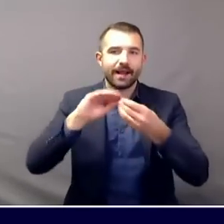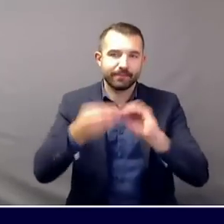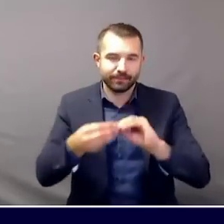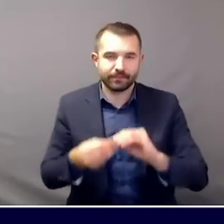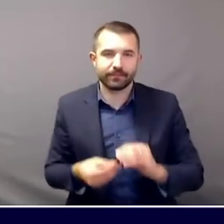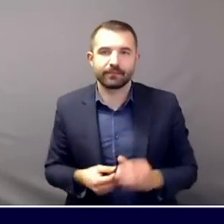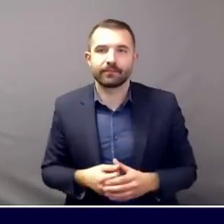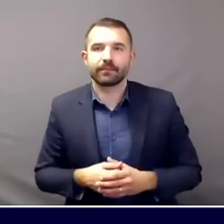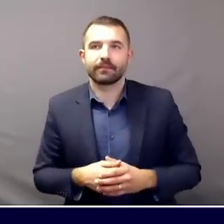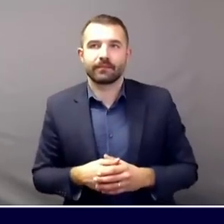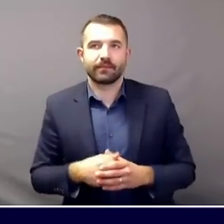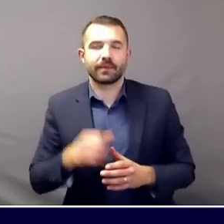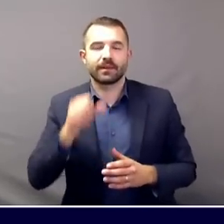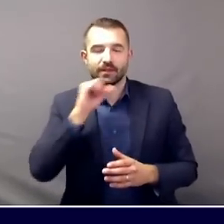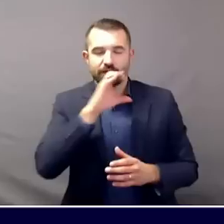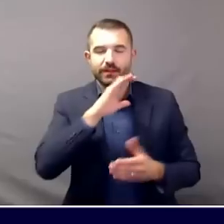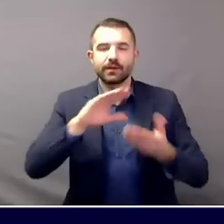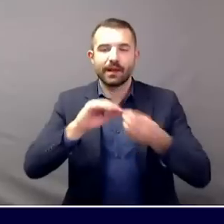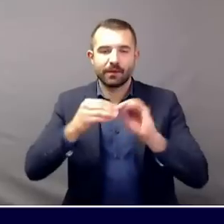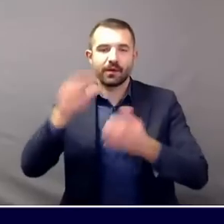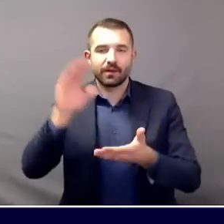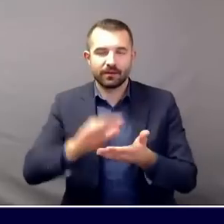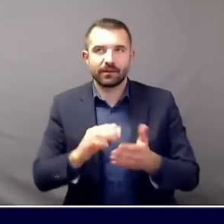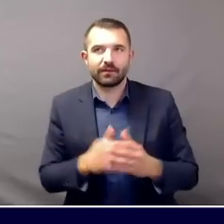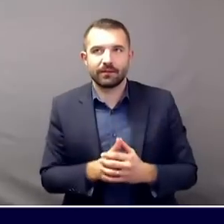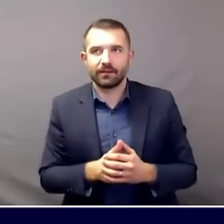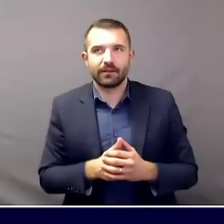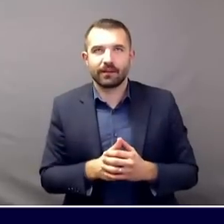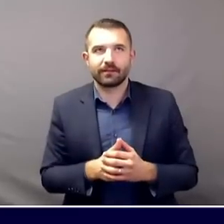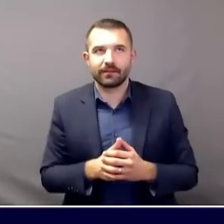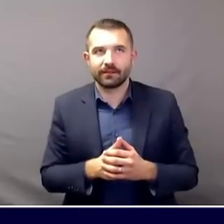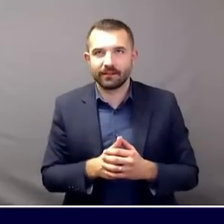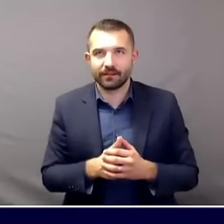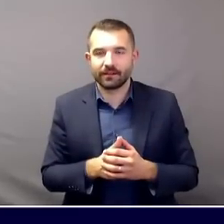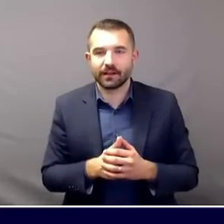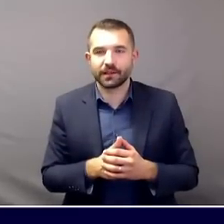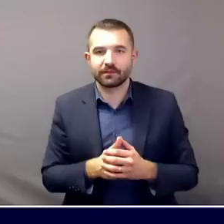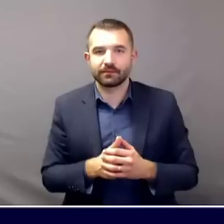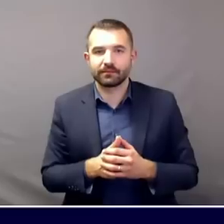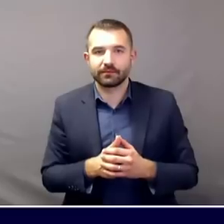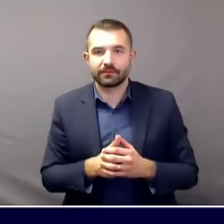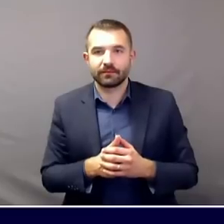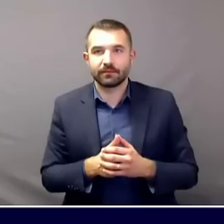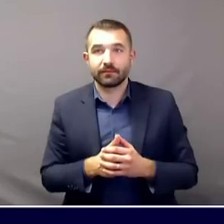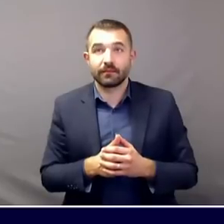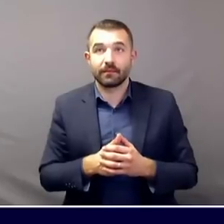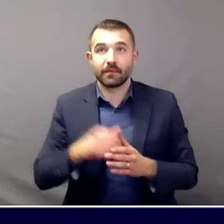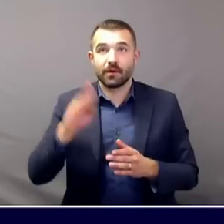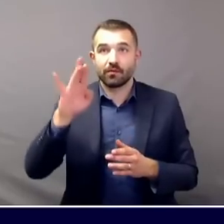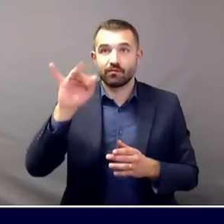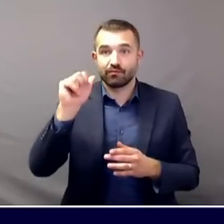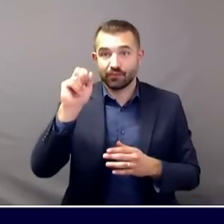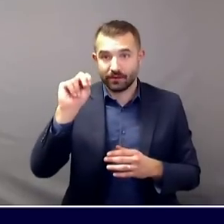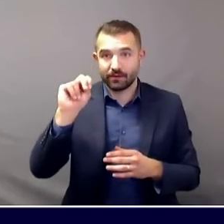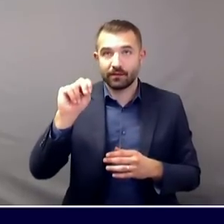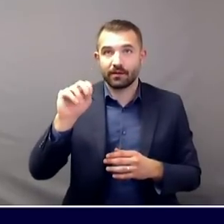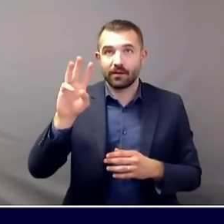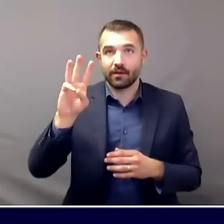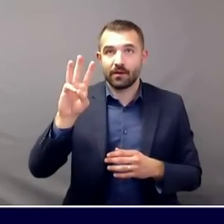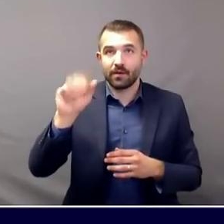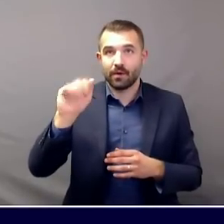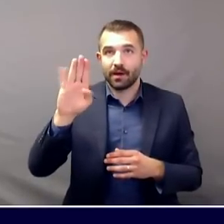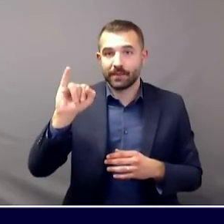nursing facilities. Thank you. I'm going to turn it over to Brian Sullivan at WABI. Thank you, Dr. Shah.